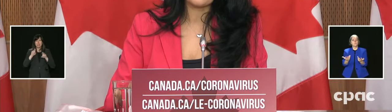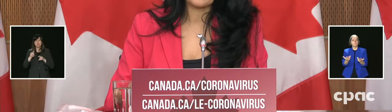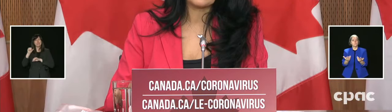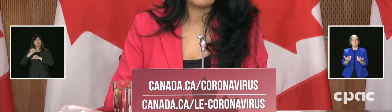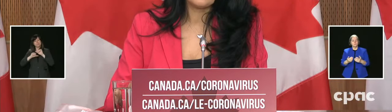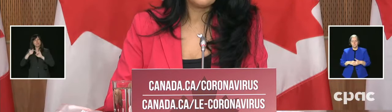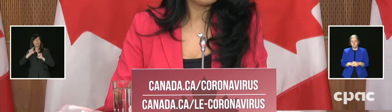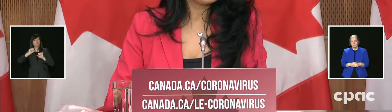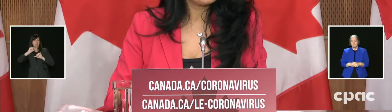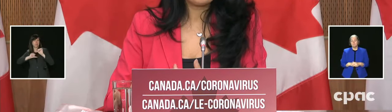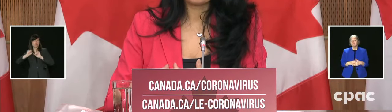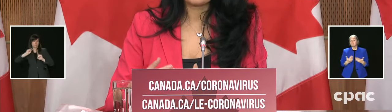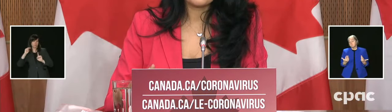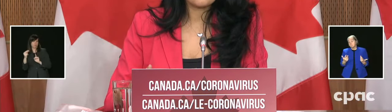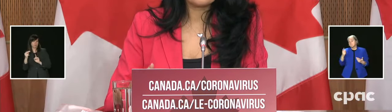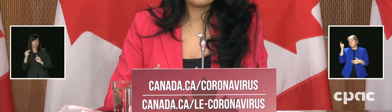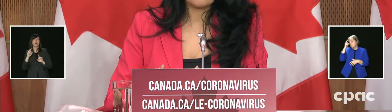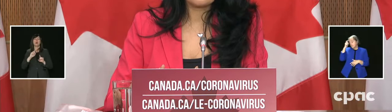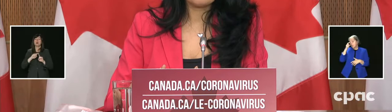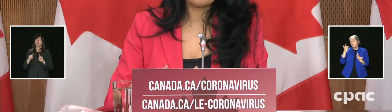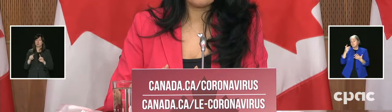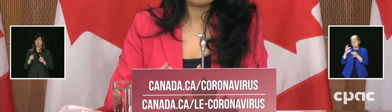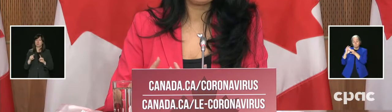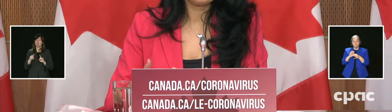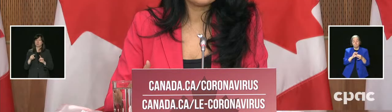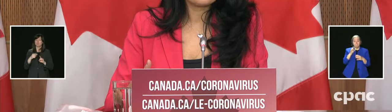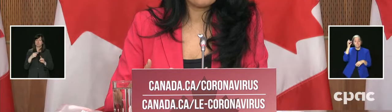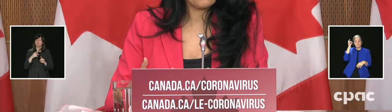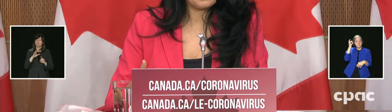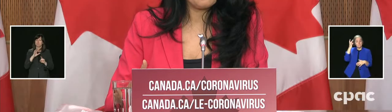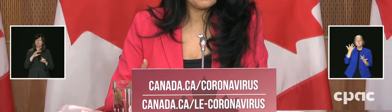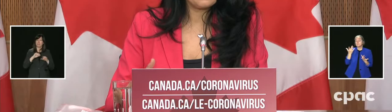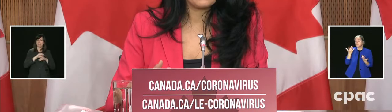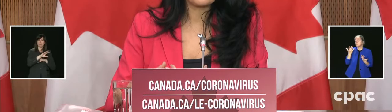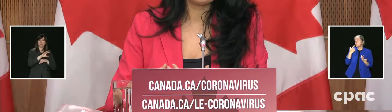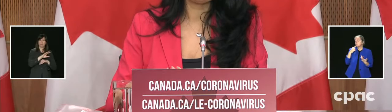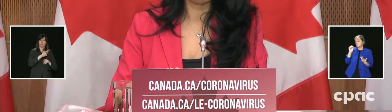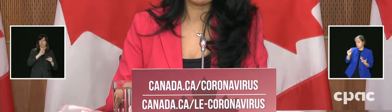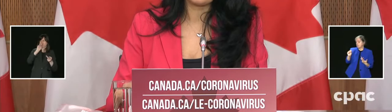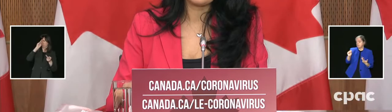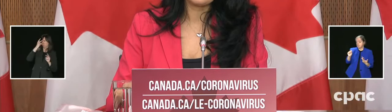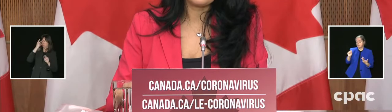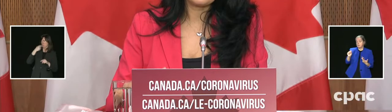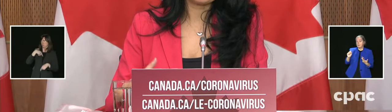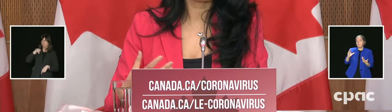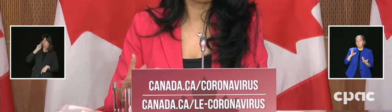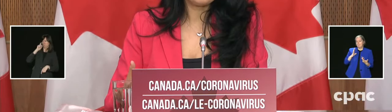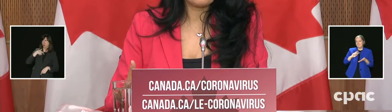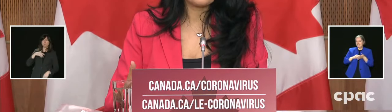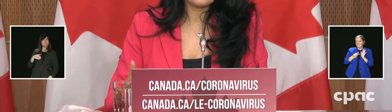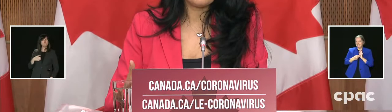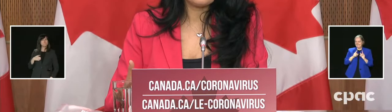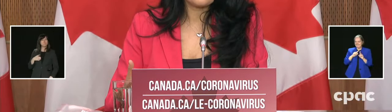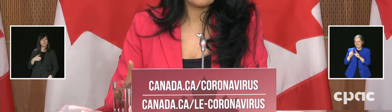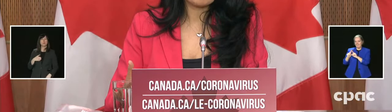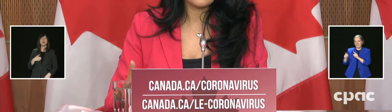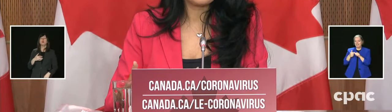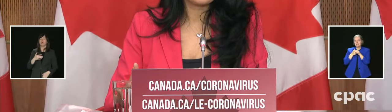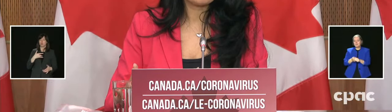science perspective, but I know that carries a lot of different meanings for people, and I do worry that could be